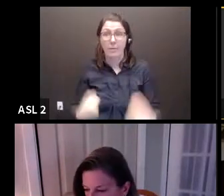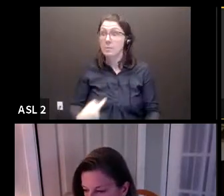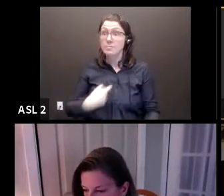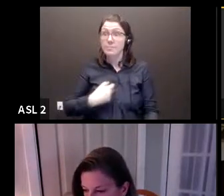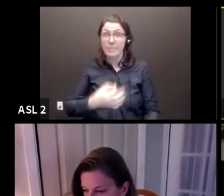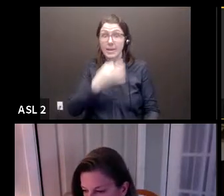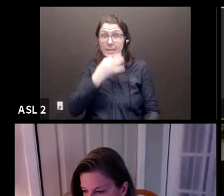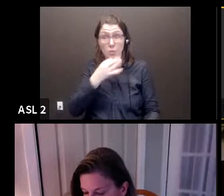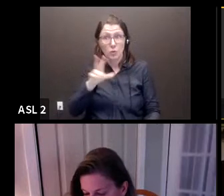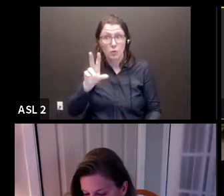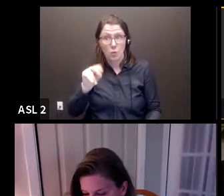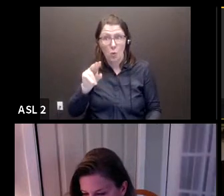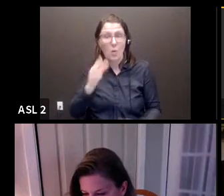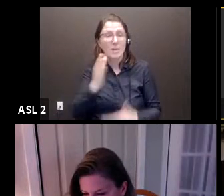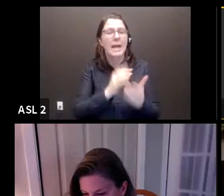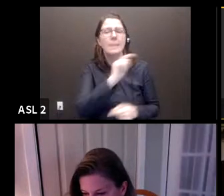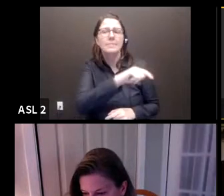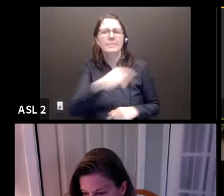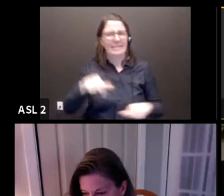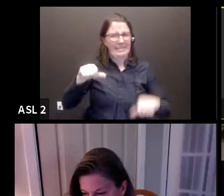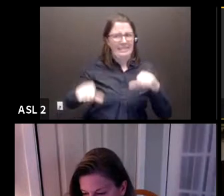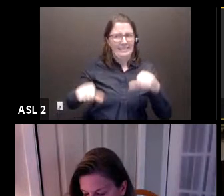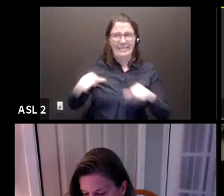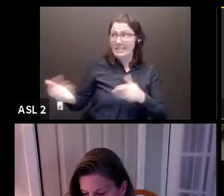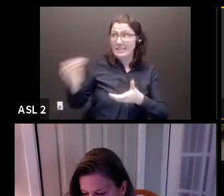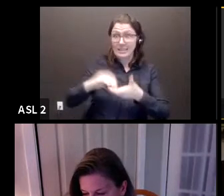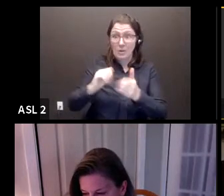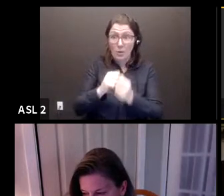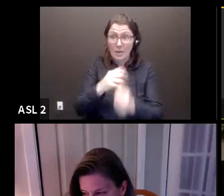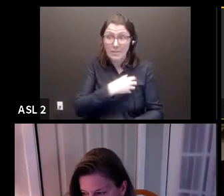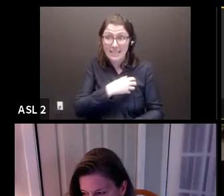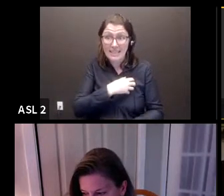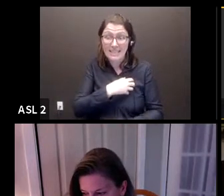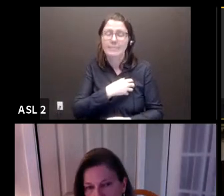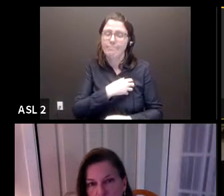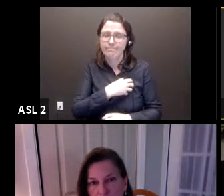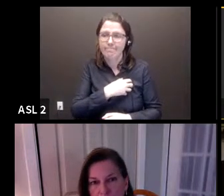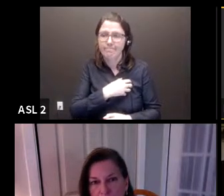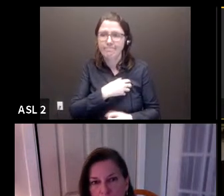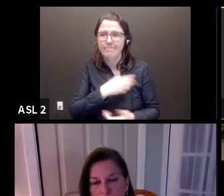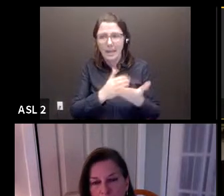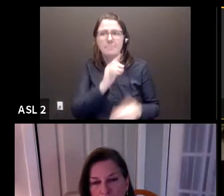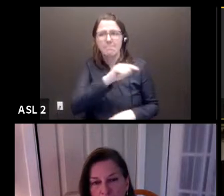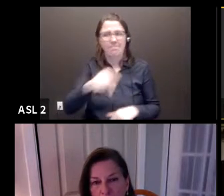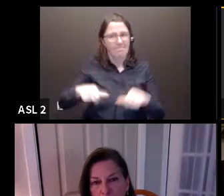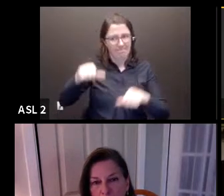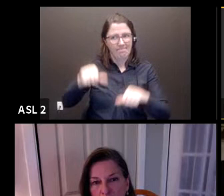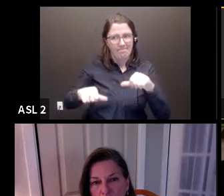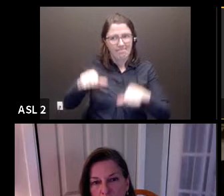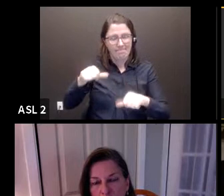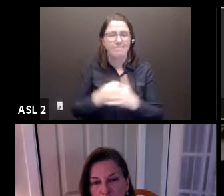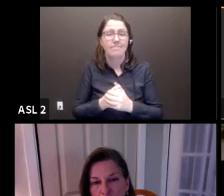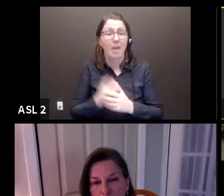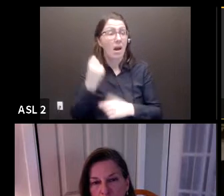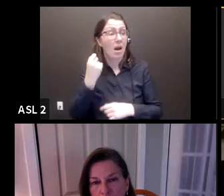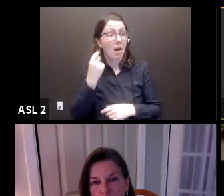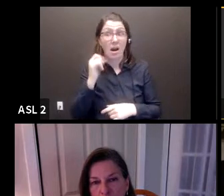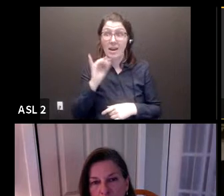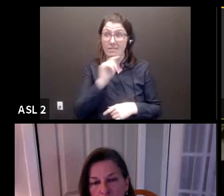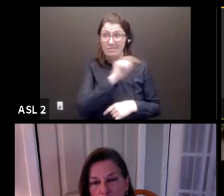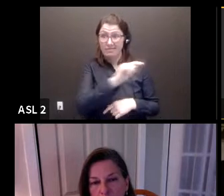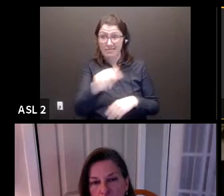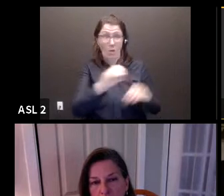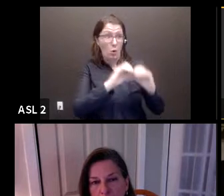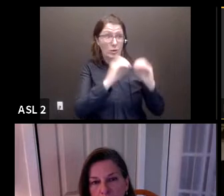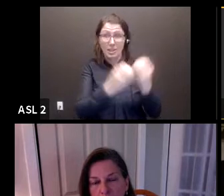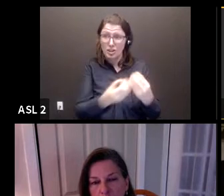from some to partner with the police but if this is an organization's subject matter expertise and they